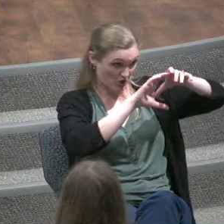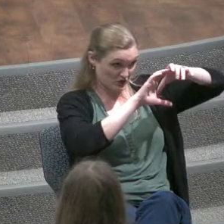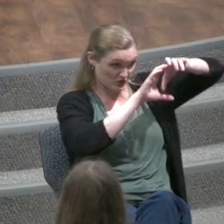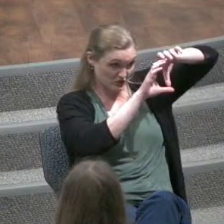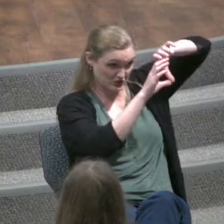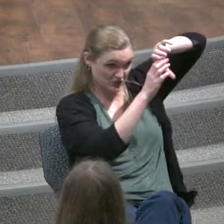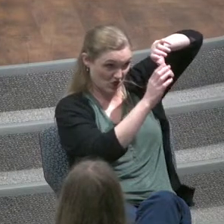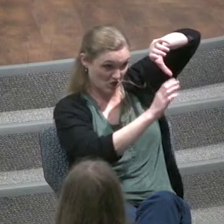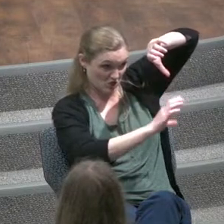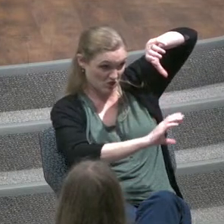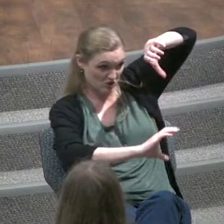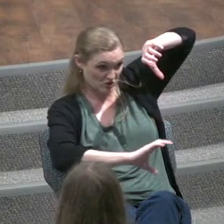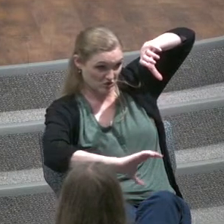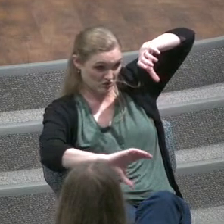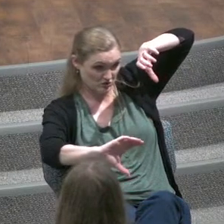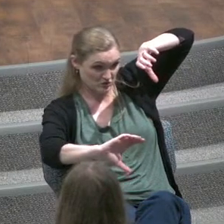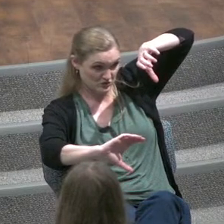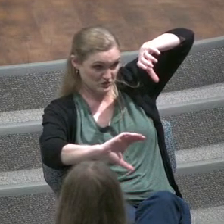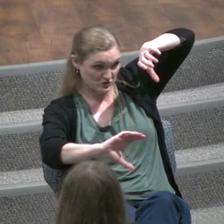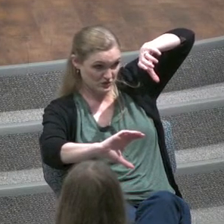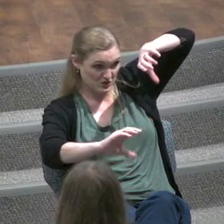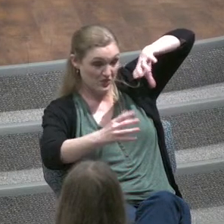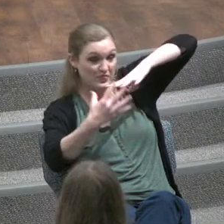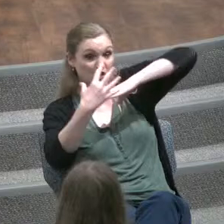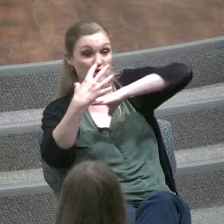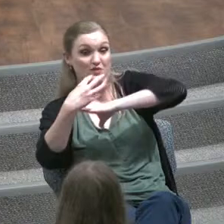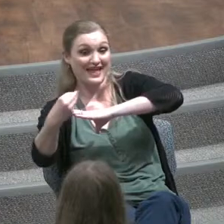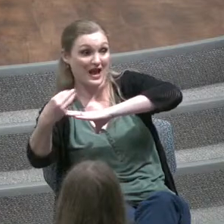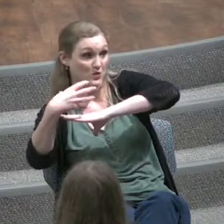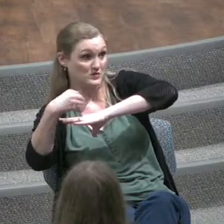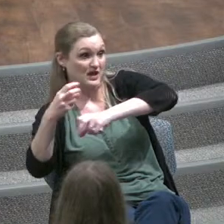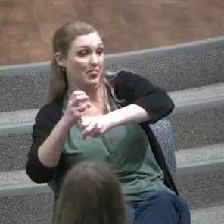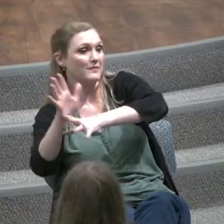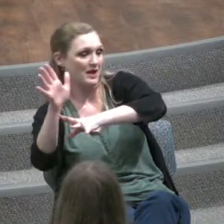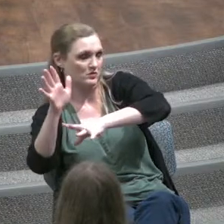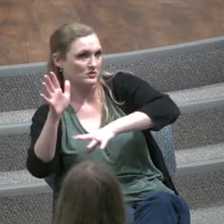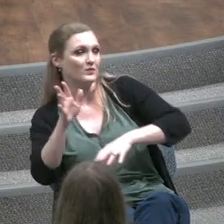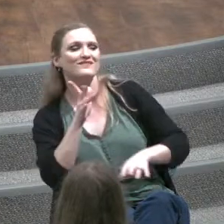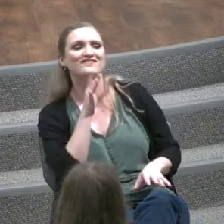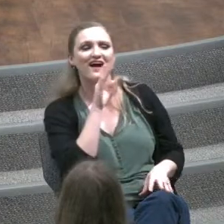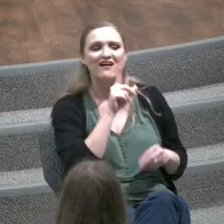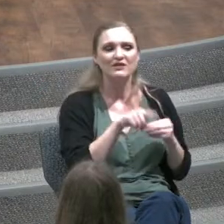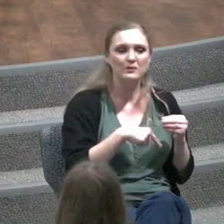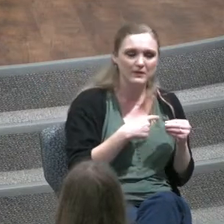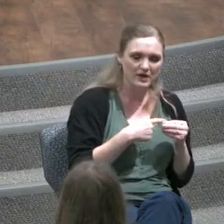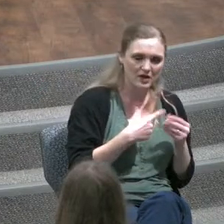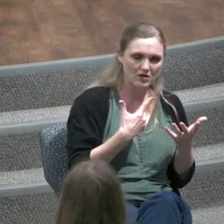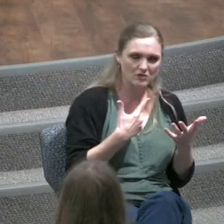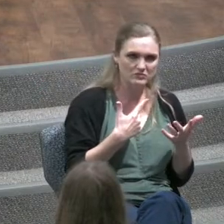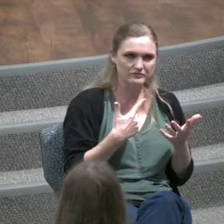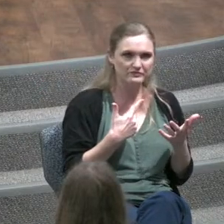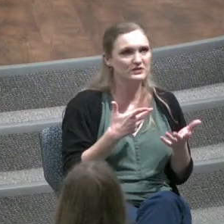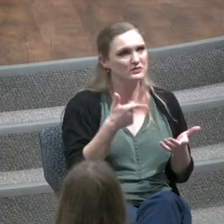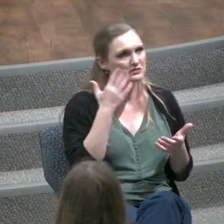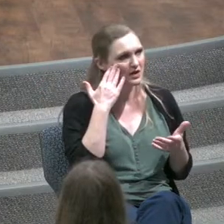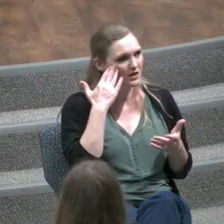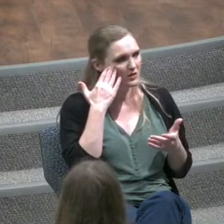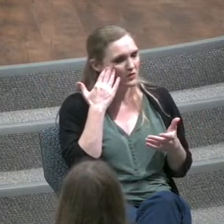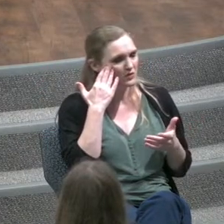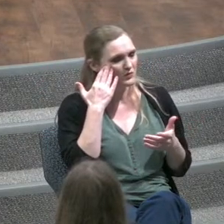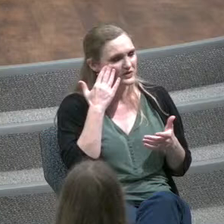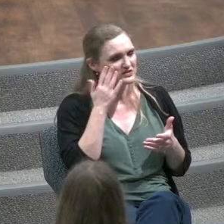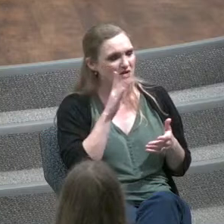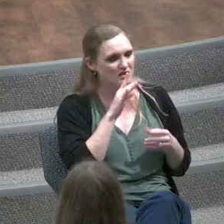tunnels that lead to the outside of the mountain. Now, we've talked about, back when we